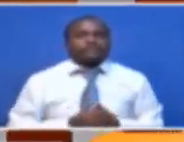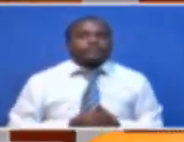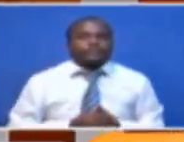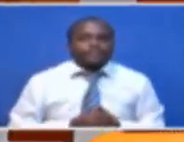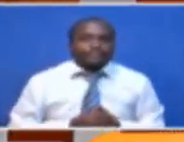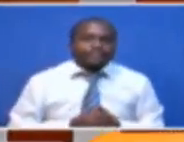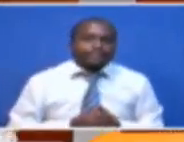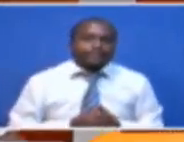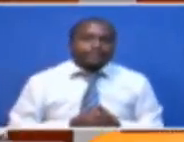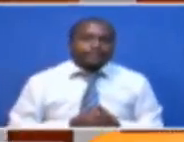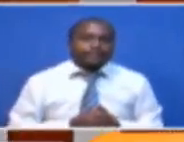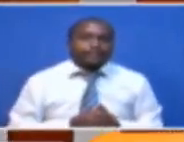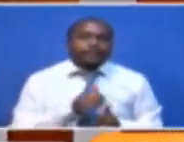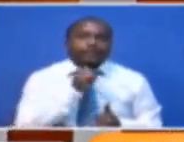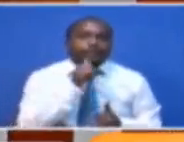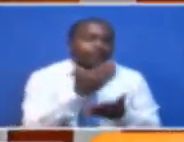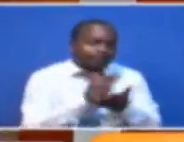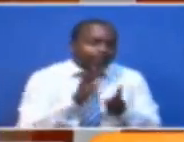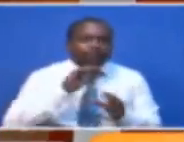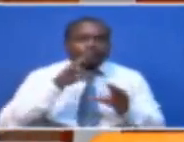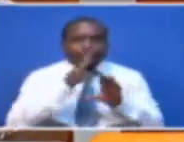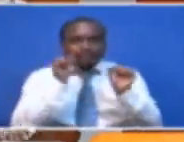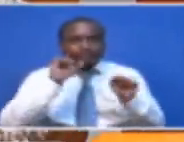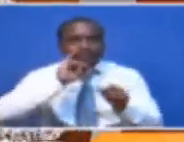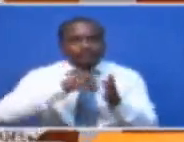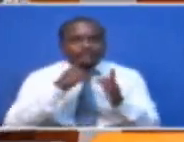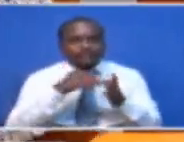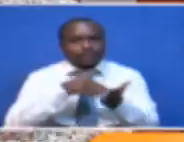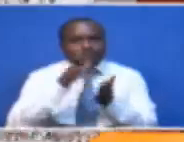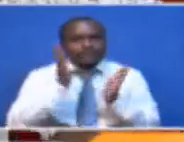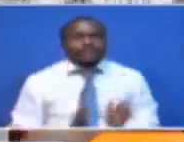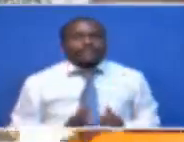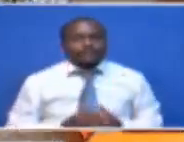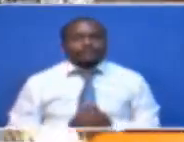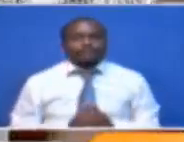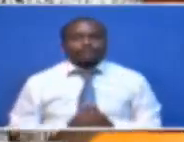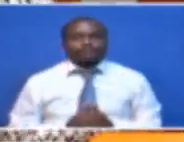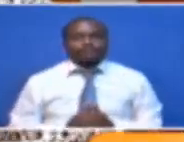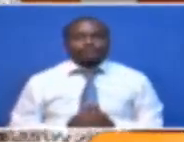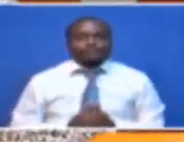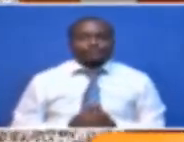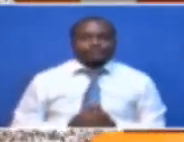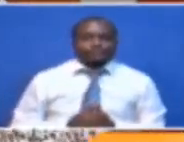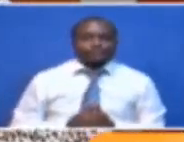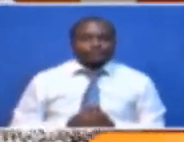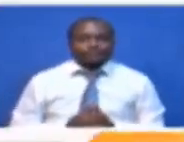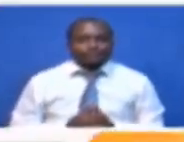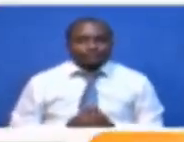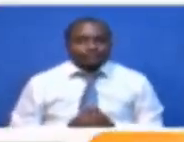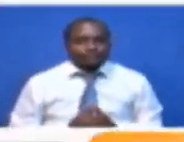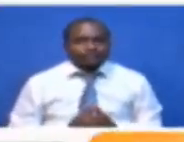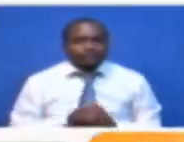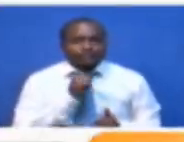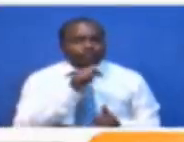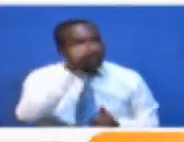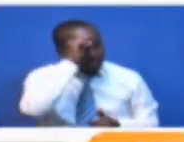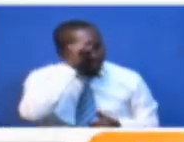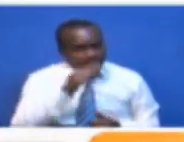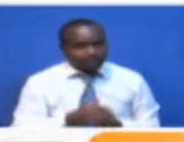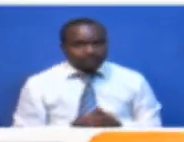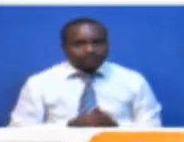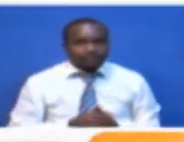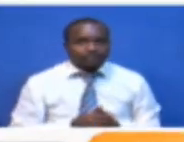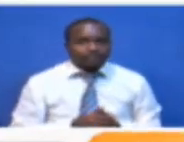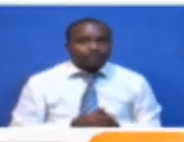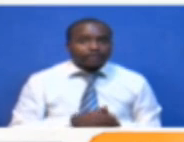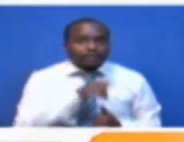You are not a piece of the president. No. You are just a messenger. Yes. You're not Serikal. You are not Serikal. No. Yeah. Wewe ni